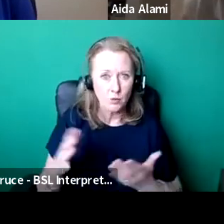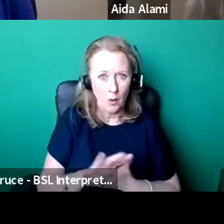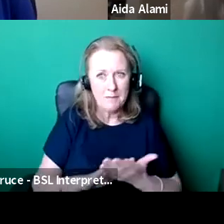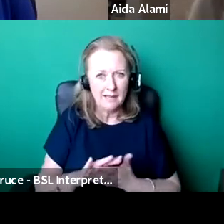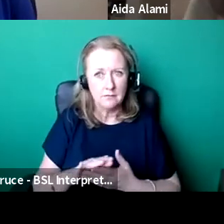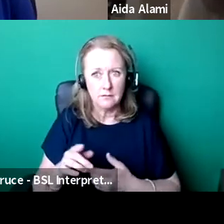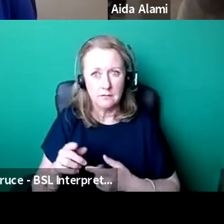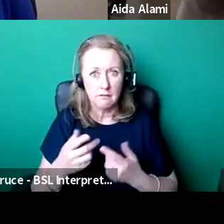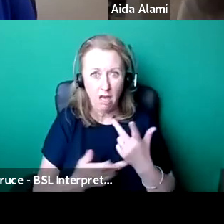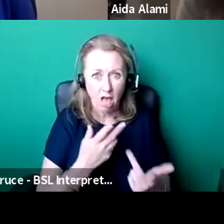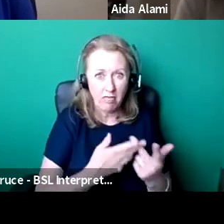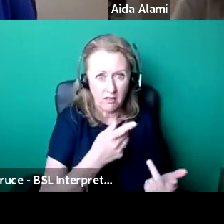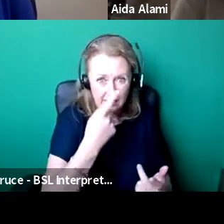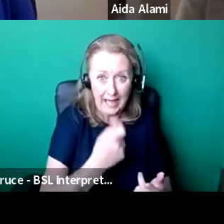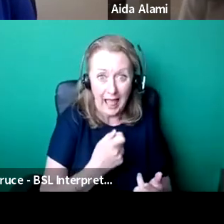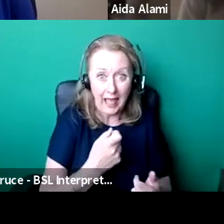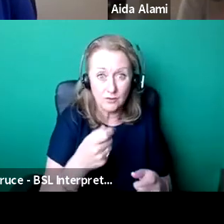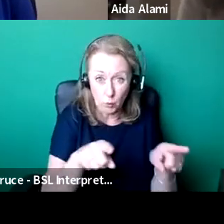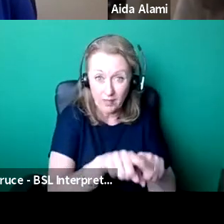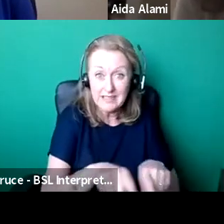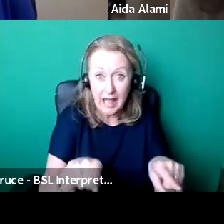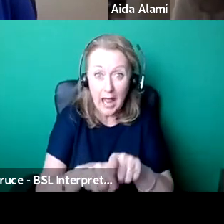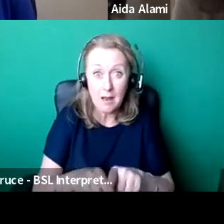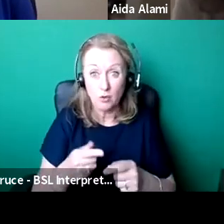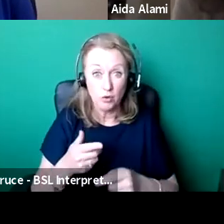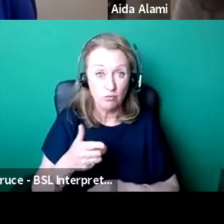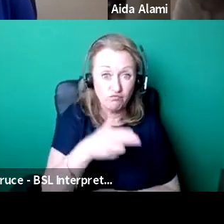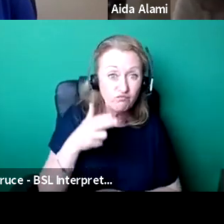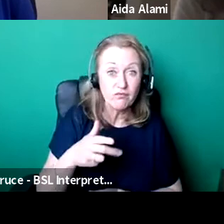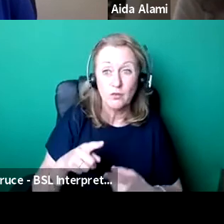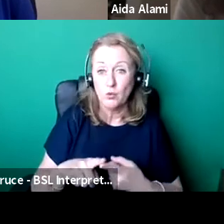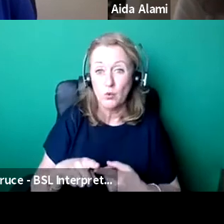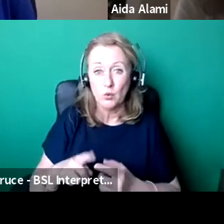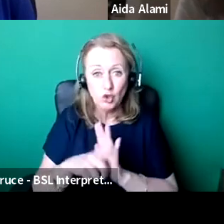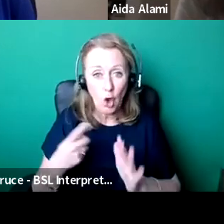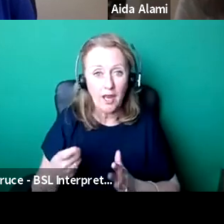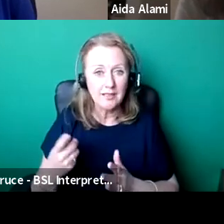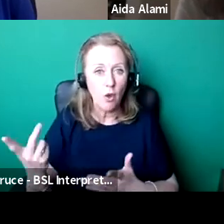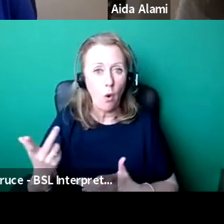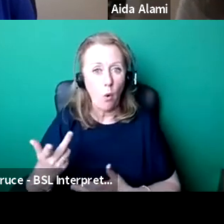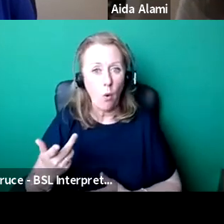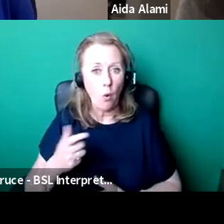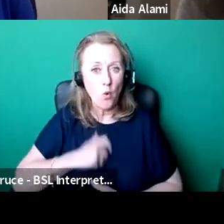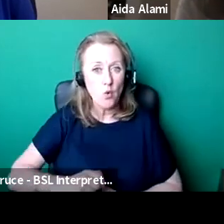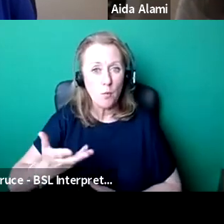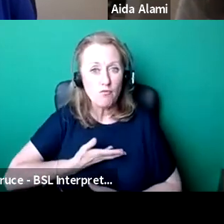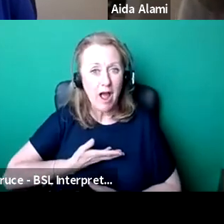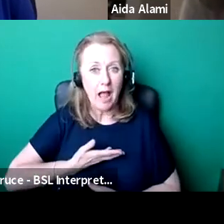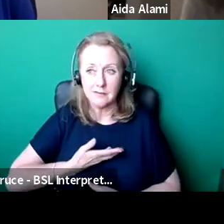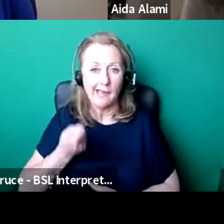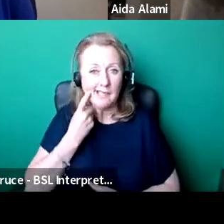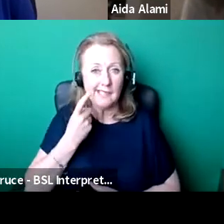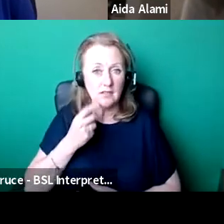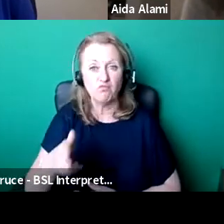so many violations against journalists and human rights defenders overall. Absolutely. It's impunity across the region,